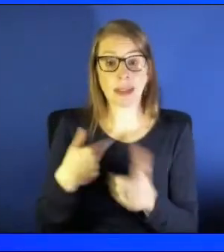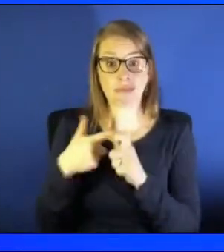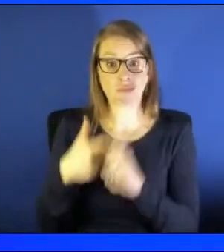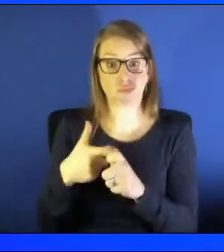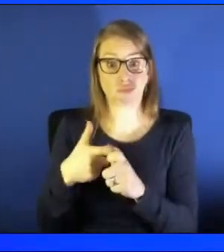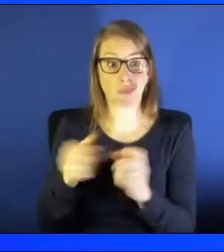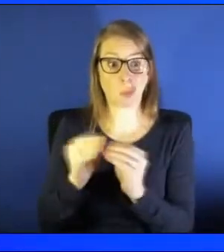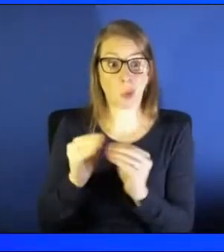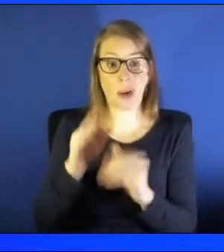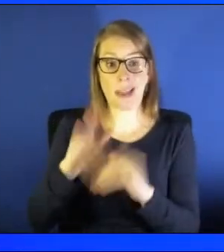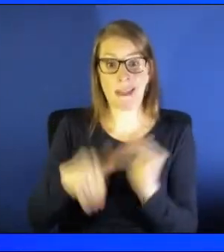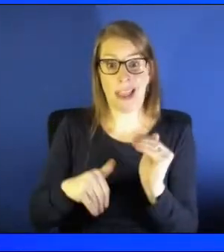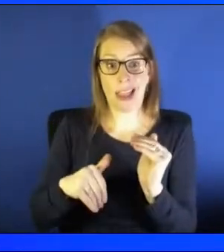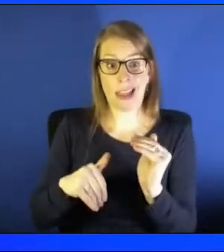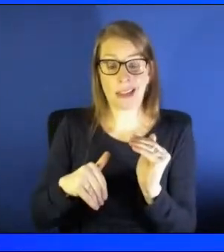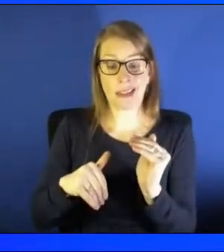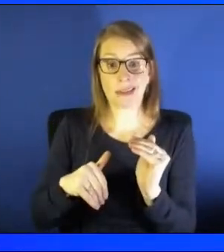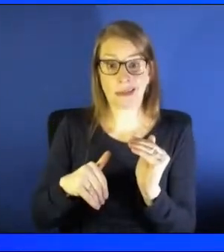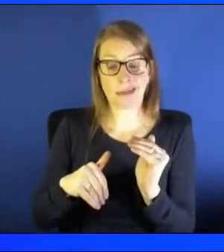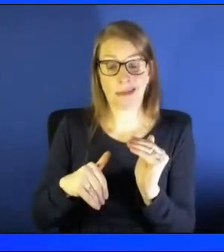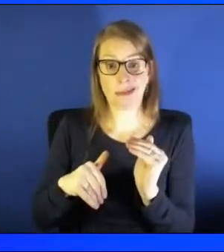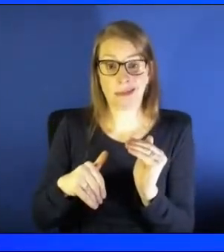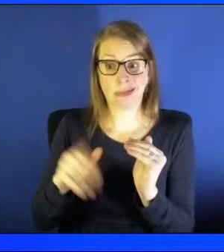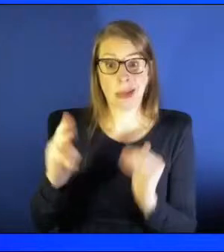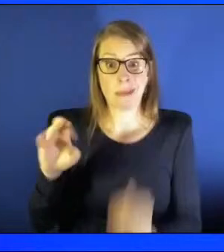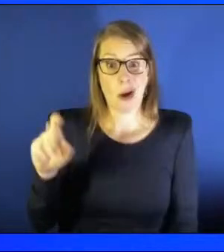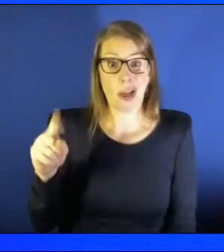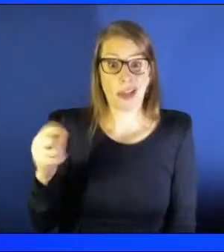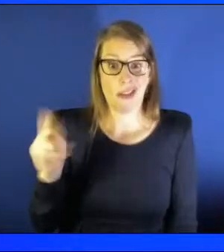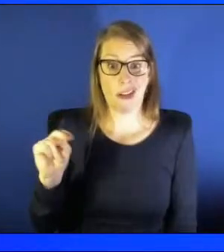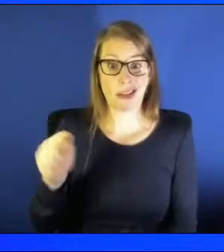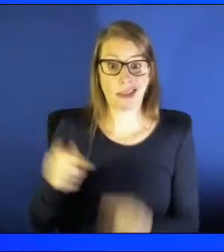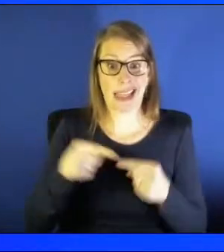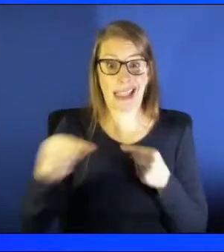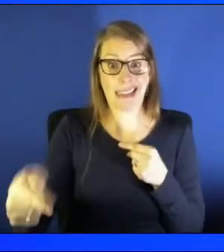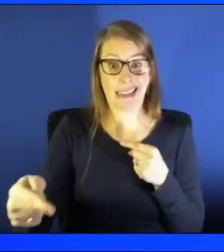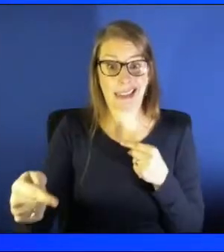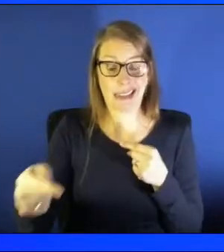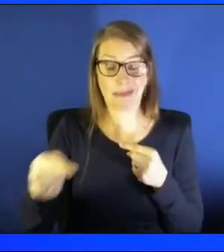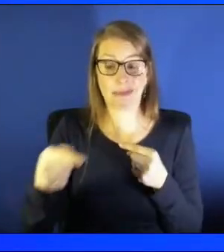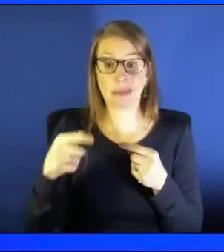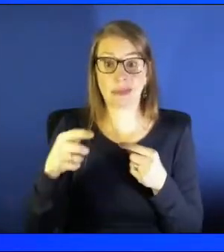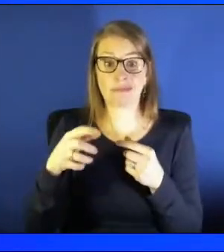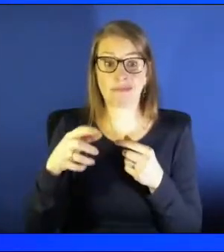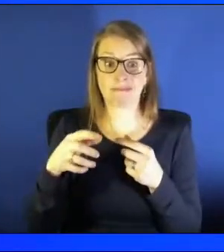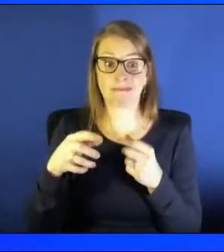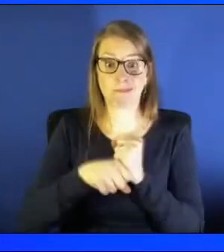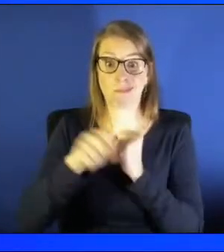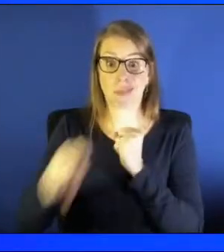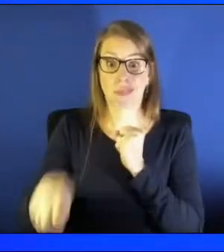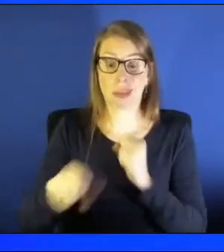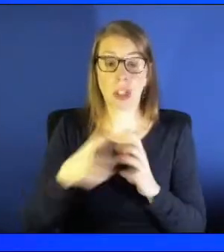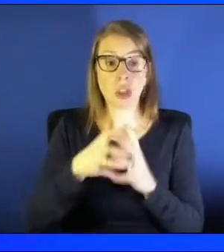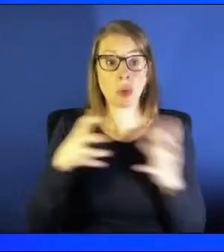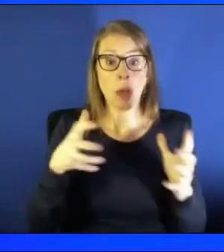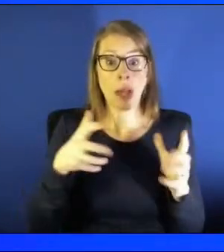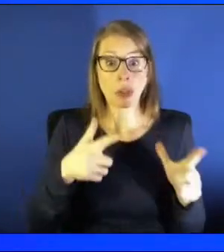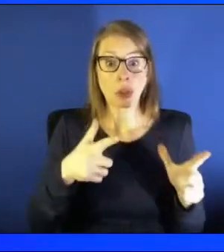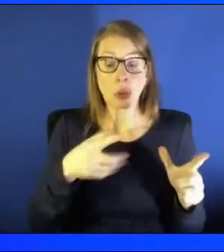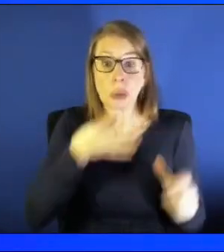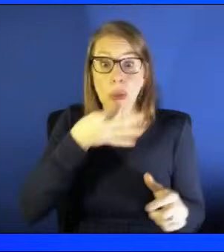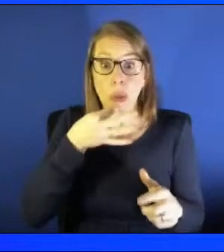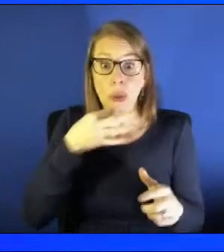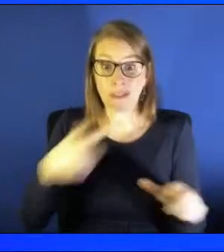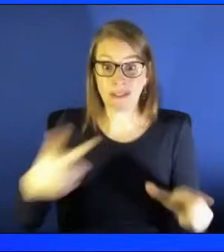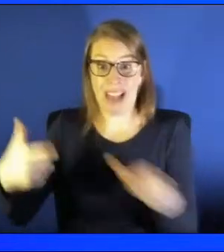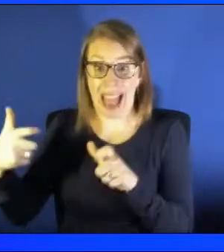bit longer of a process. As with anything, too much, too soon, too fast is not always the best way, and that's